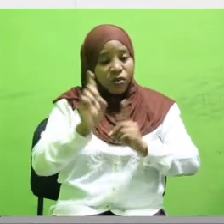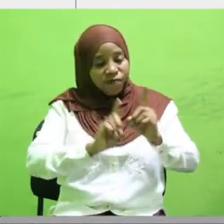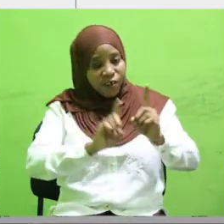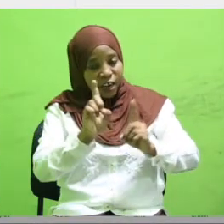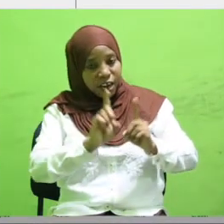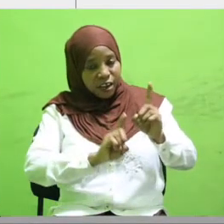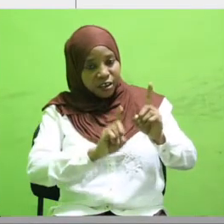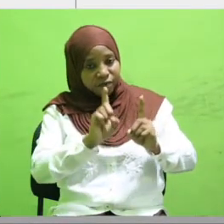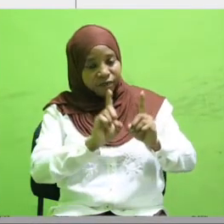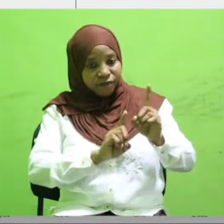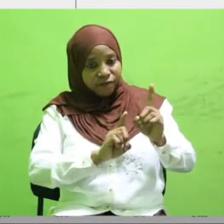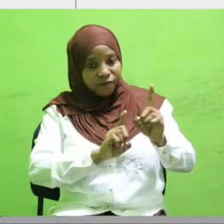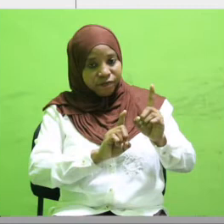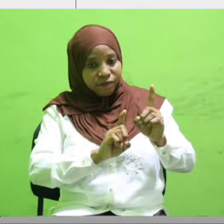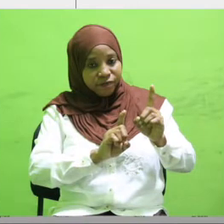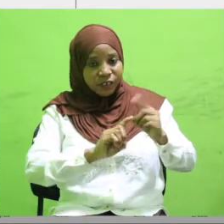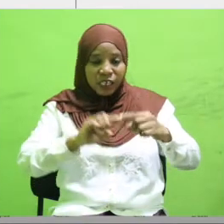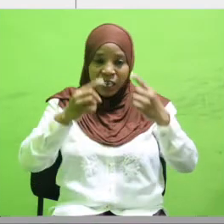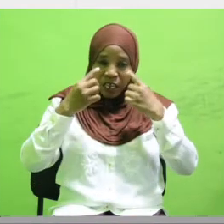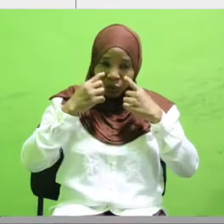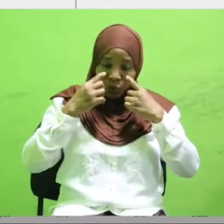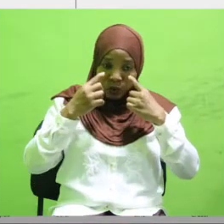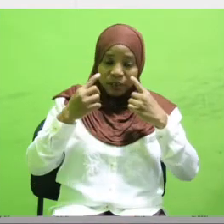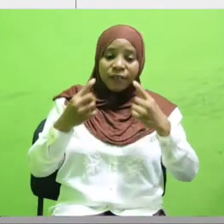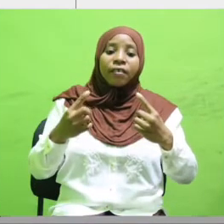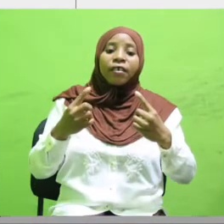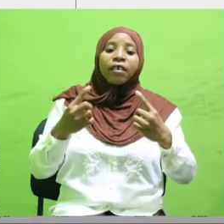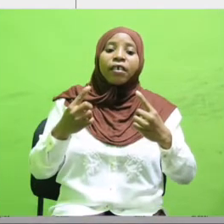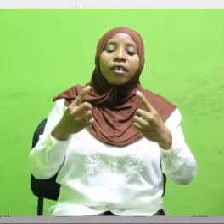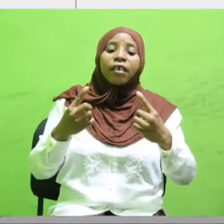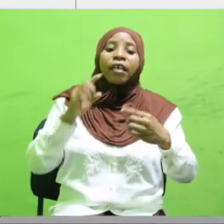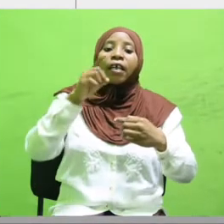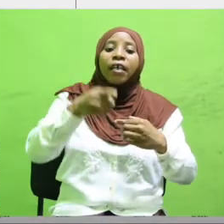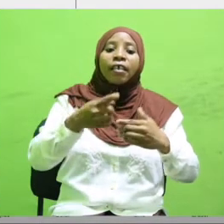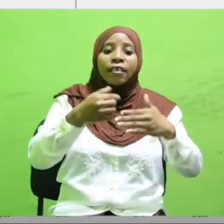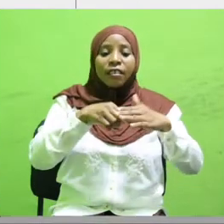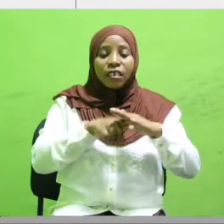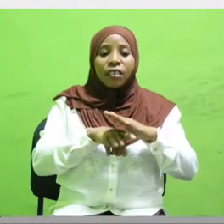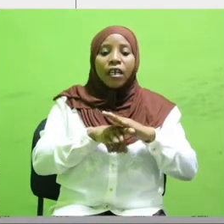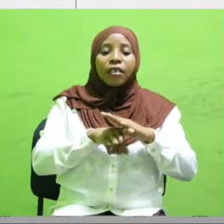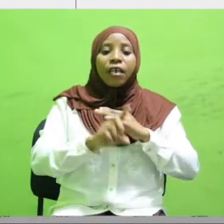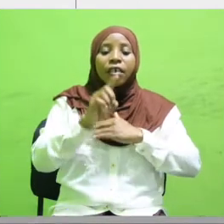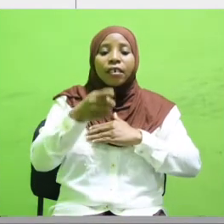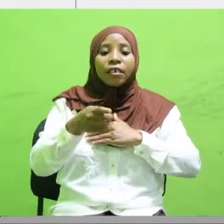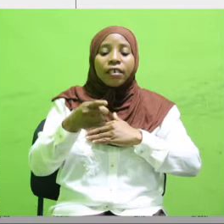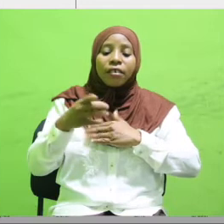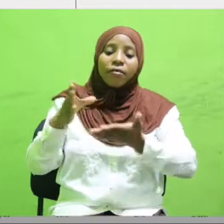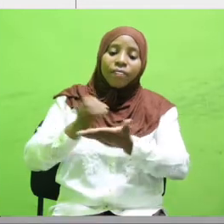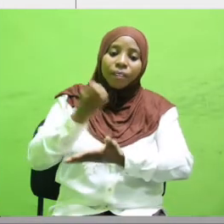is another phyla in the kingdom fungi. So we should see, or we can see, that it